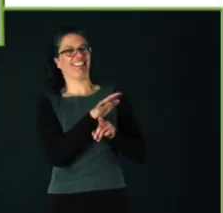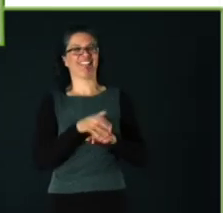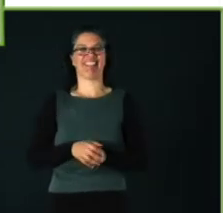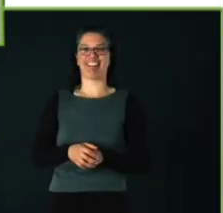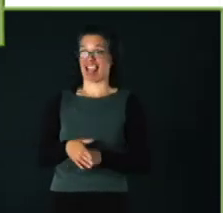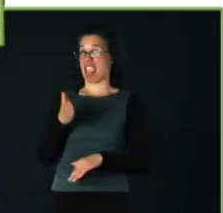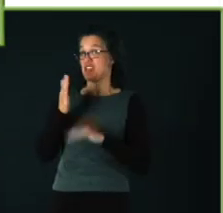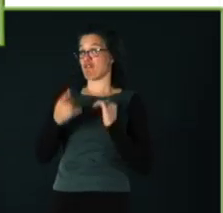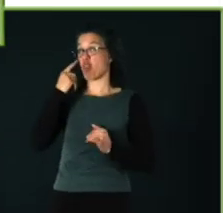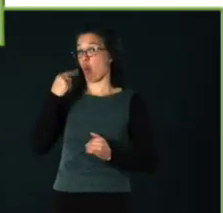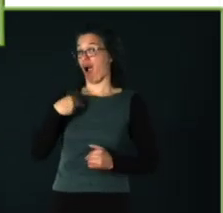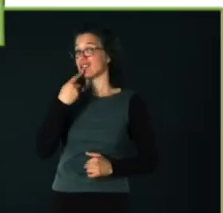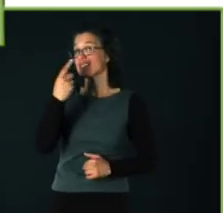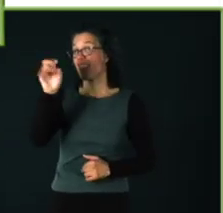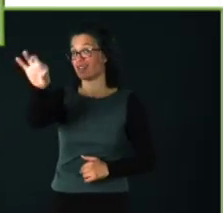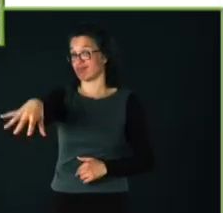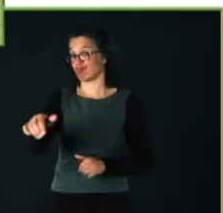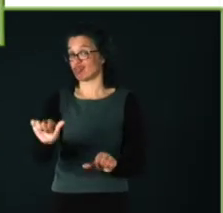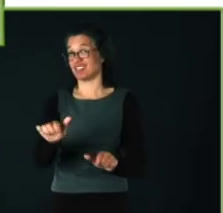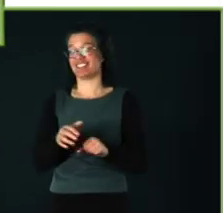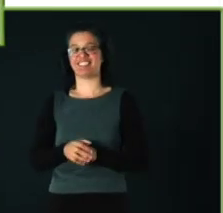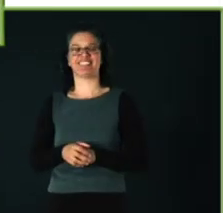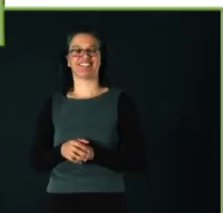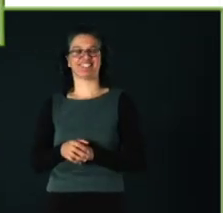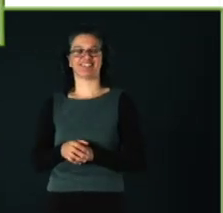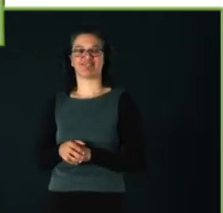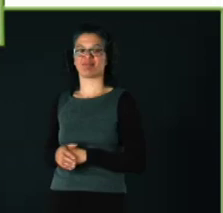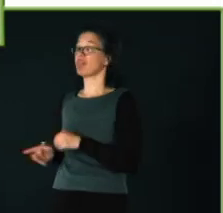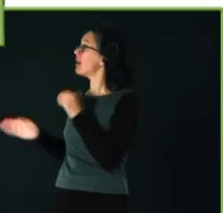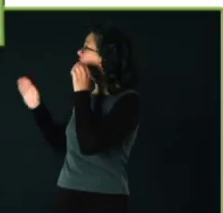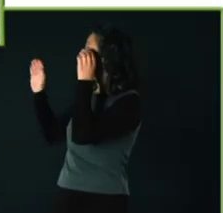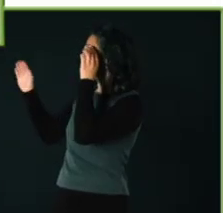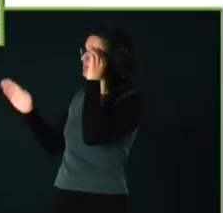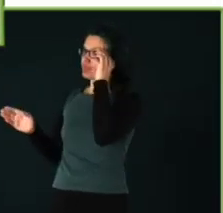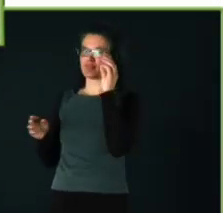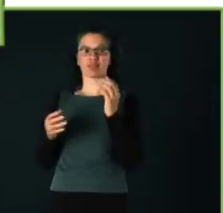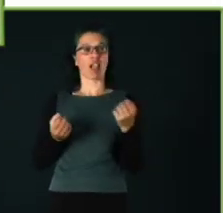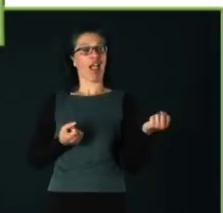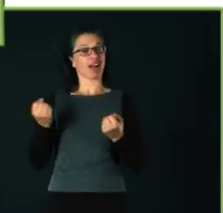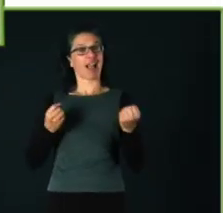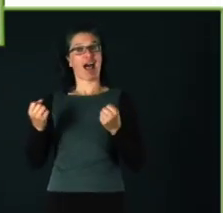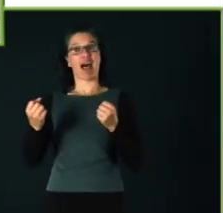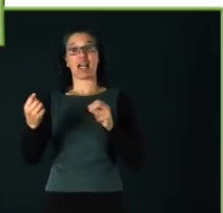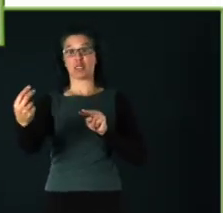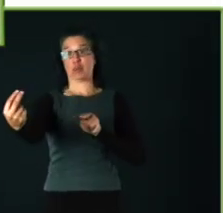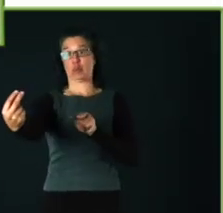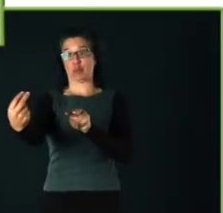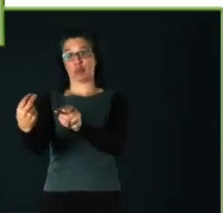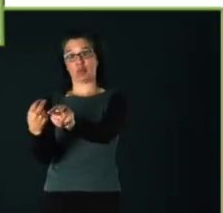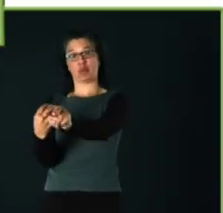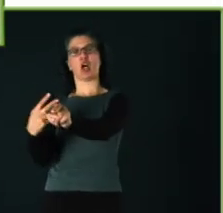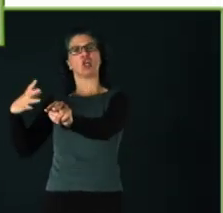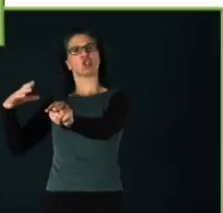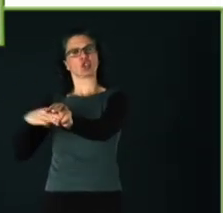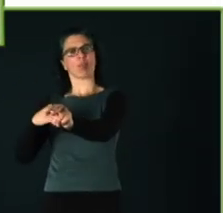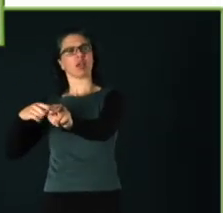You didn't think that would happen, would you? Right. This four-laning, to me, should come right up to the Brendurans. They leave the Brendurans